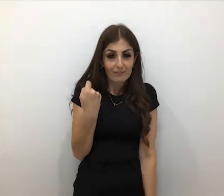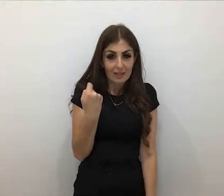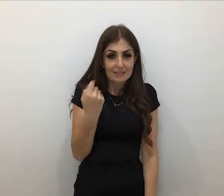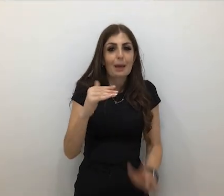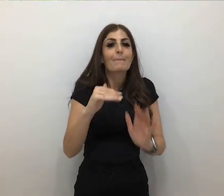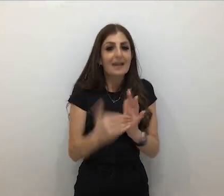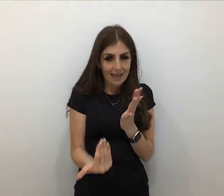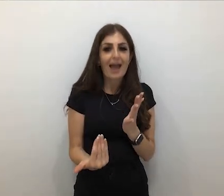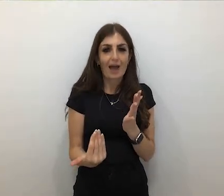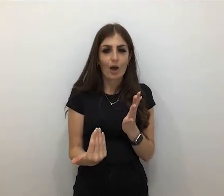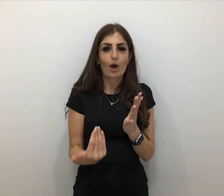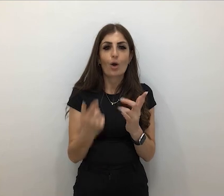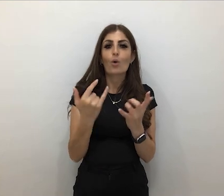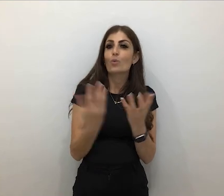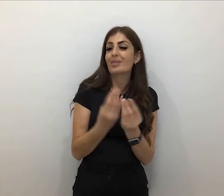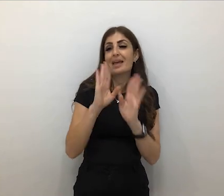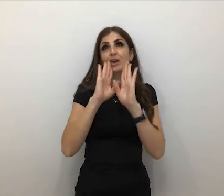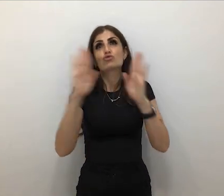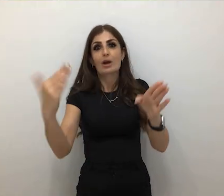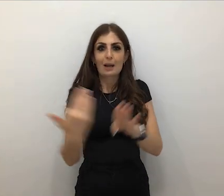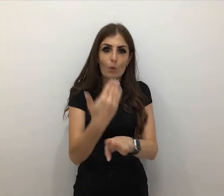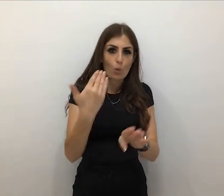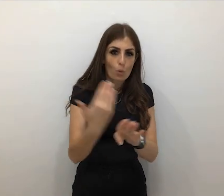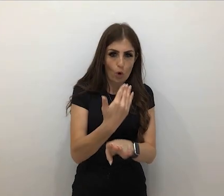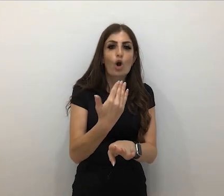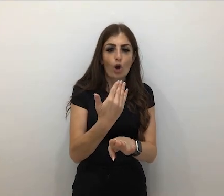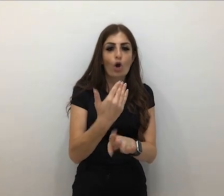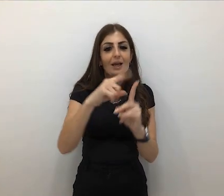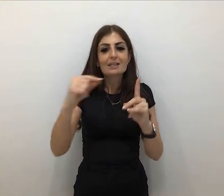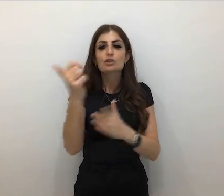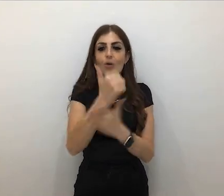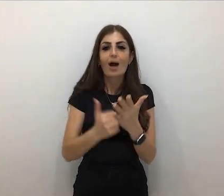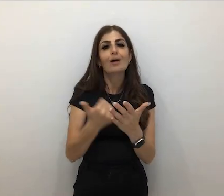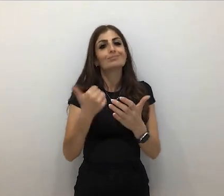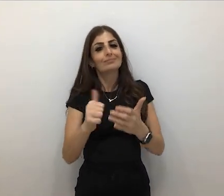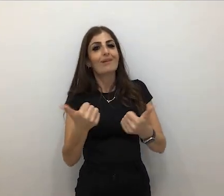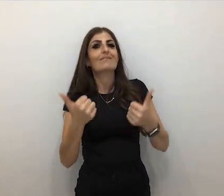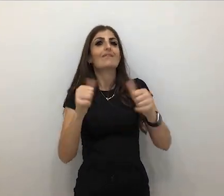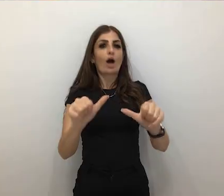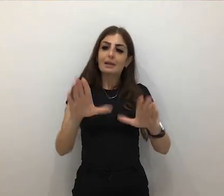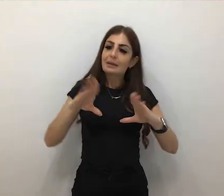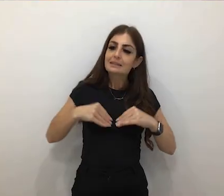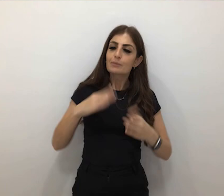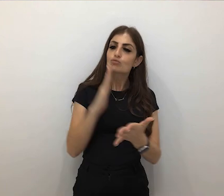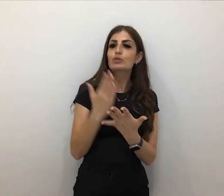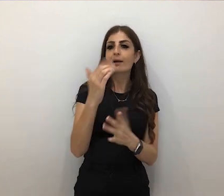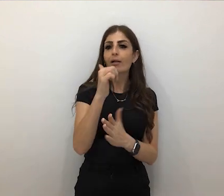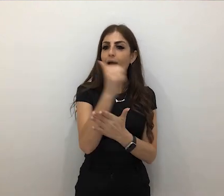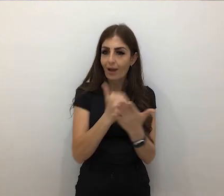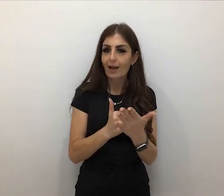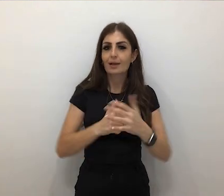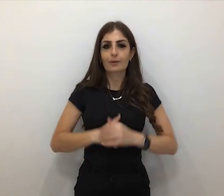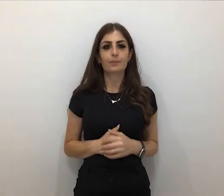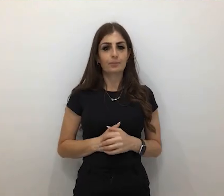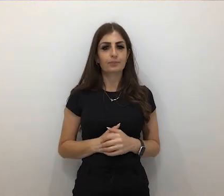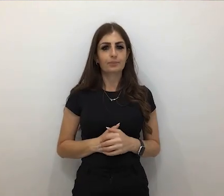the advent of some incredible works, Reefer Ganadol is one of them, digital art is starting to be taken seriously. It's not an asset that